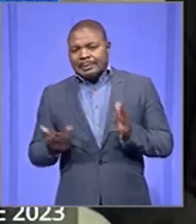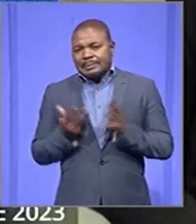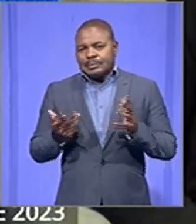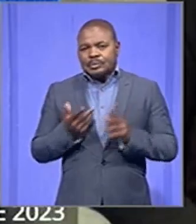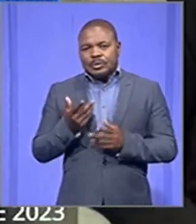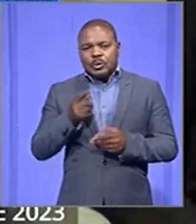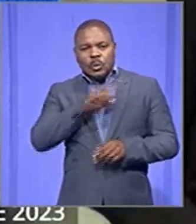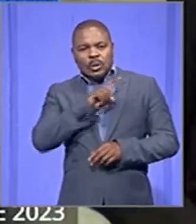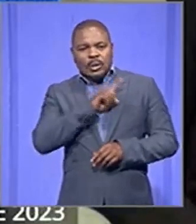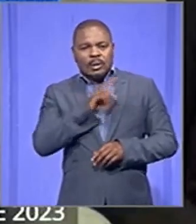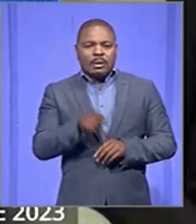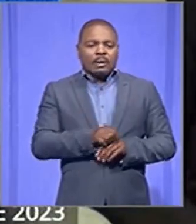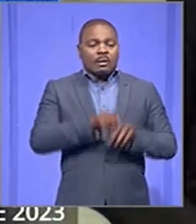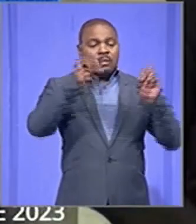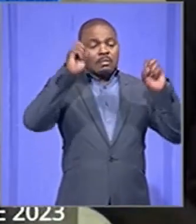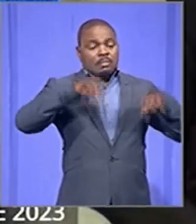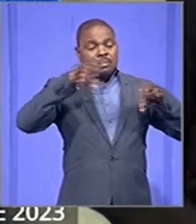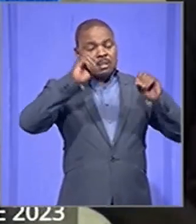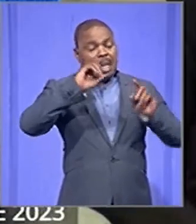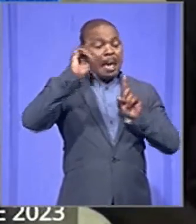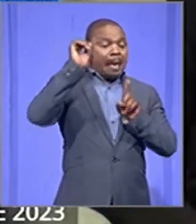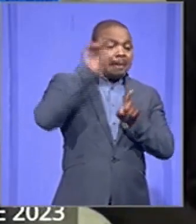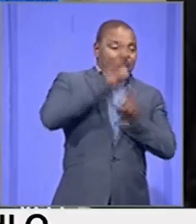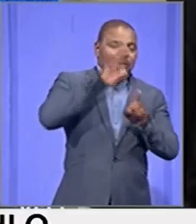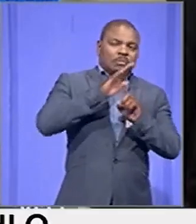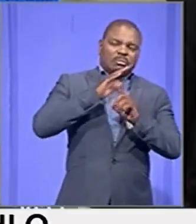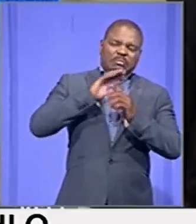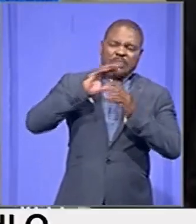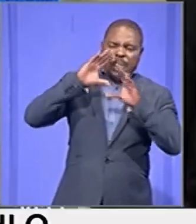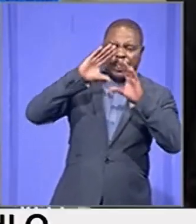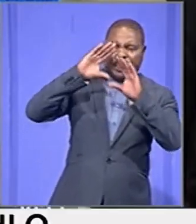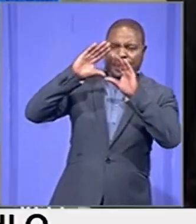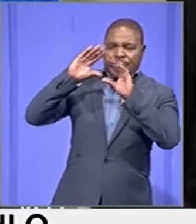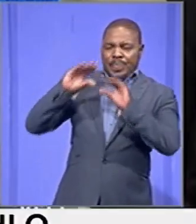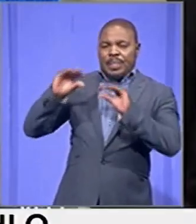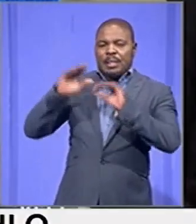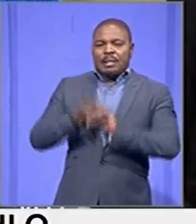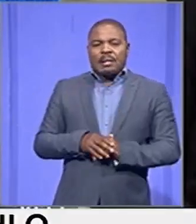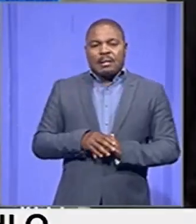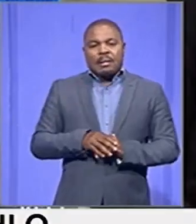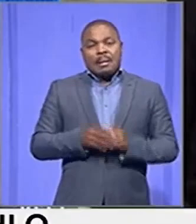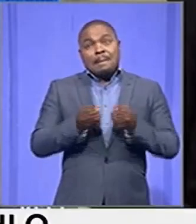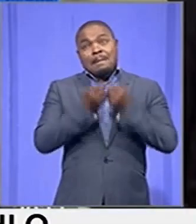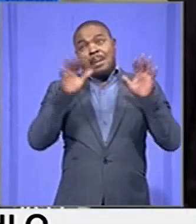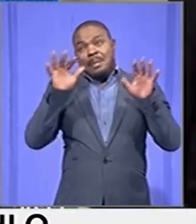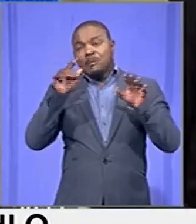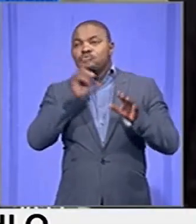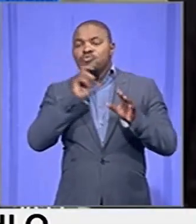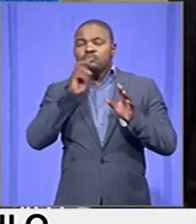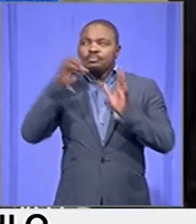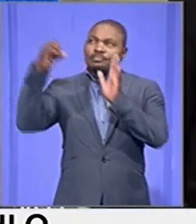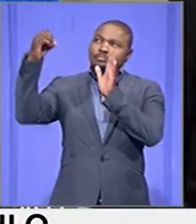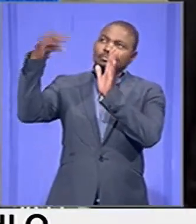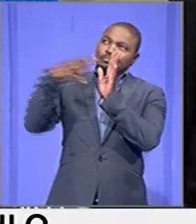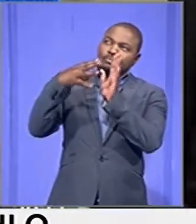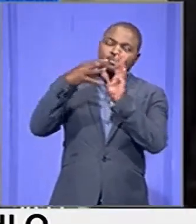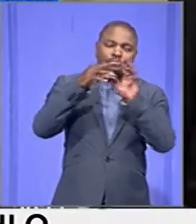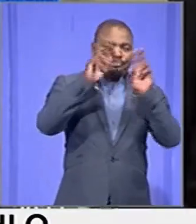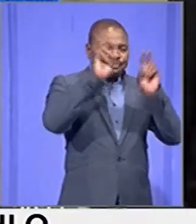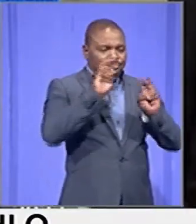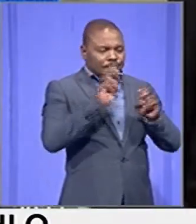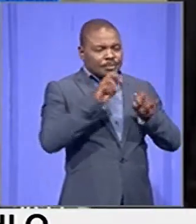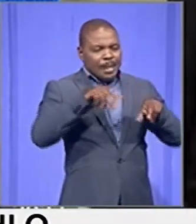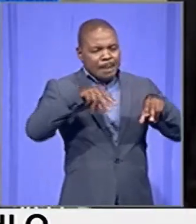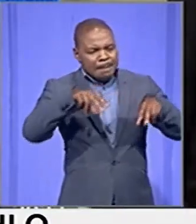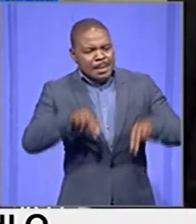to minimize the impact of load shedding, and so there's been an upsurge in the use of solar panels, batteries,